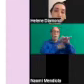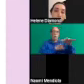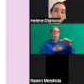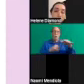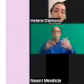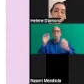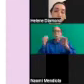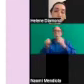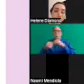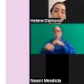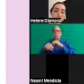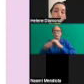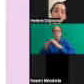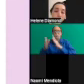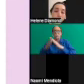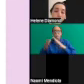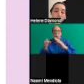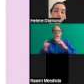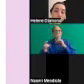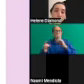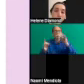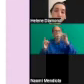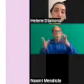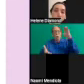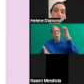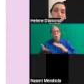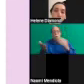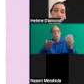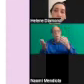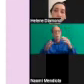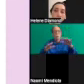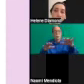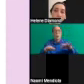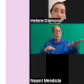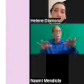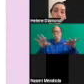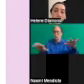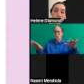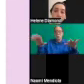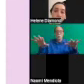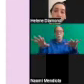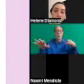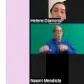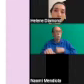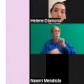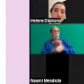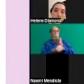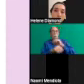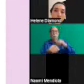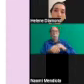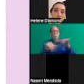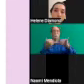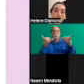of underserved areas. And we know we all work in the system, right? Everyone, we know that it's